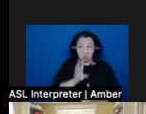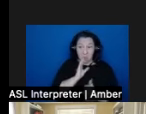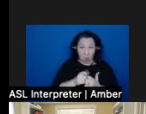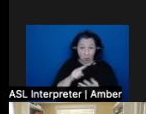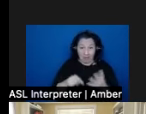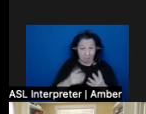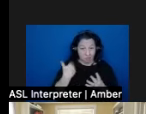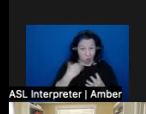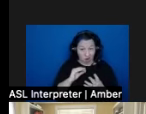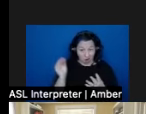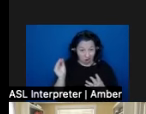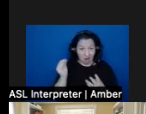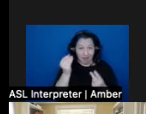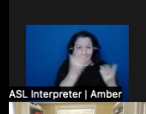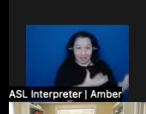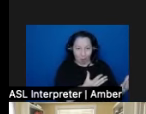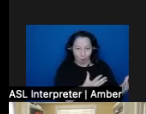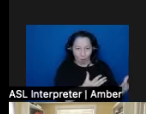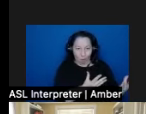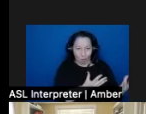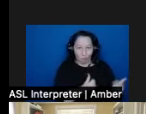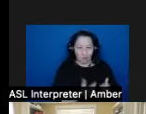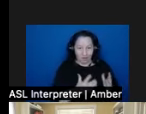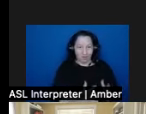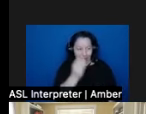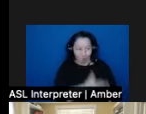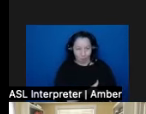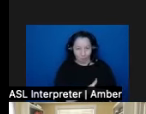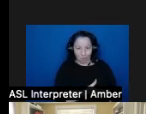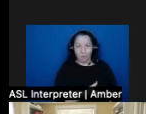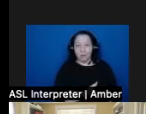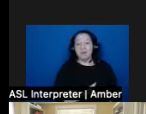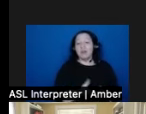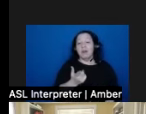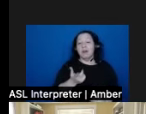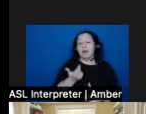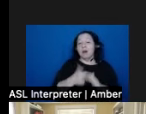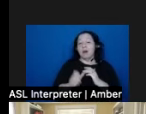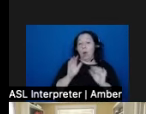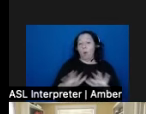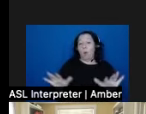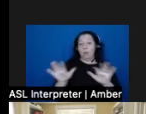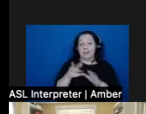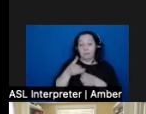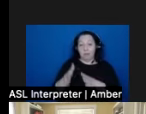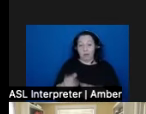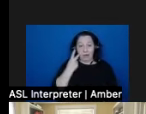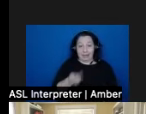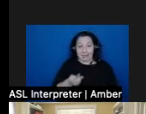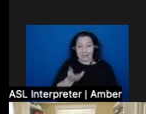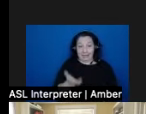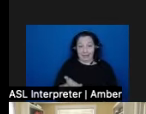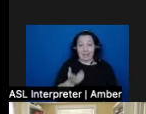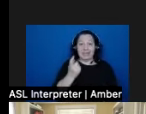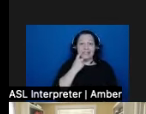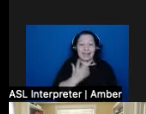let survivors know that, right? If it's a list, I see like under our holistic professionals. So, I see